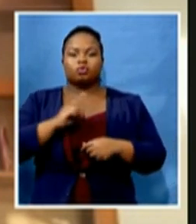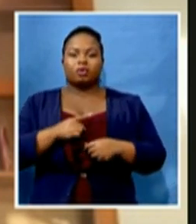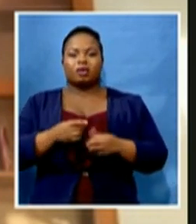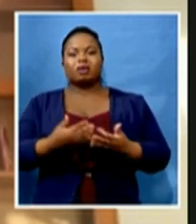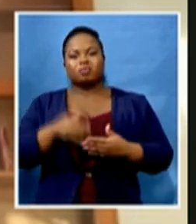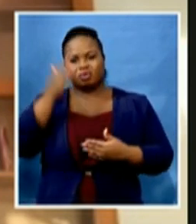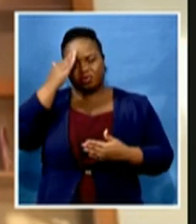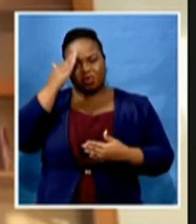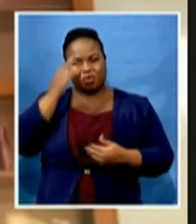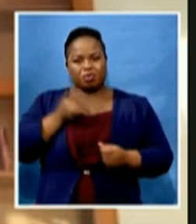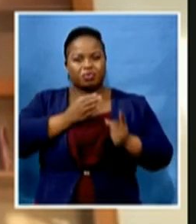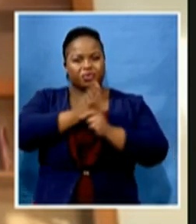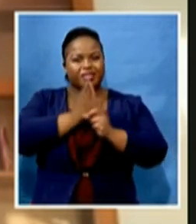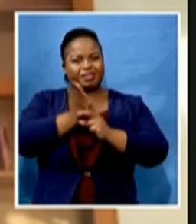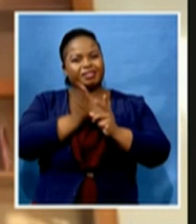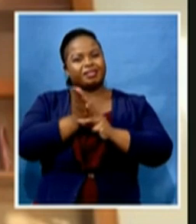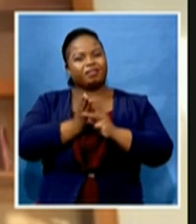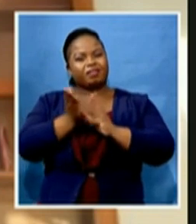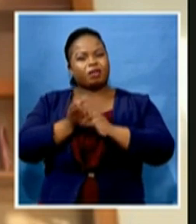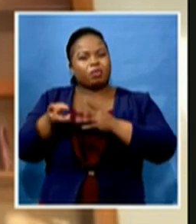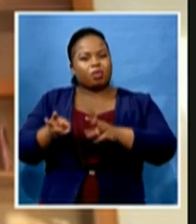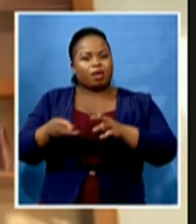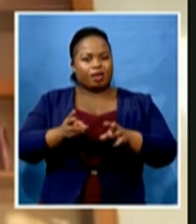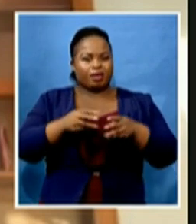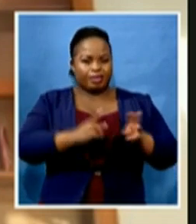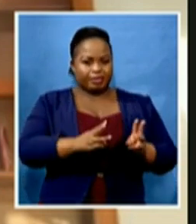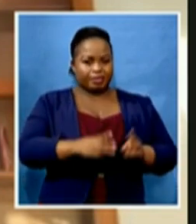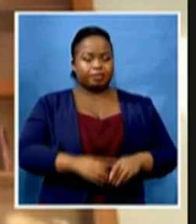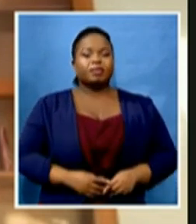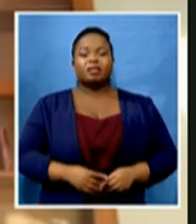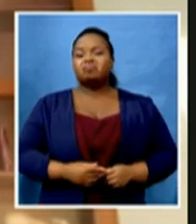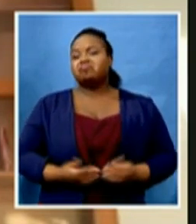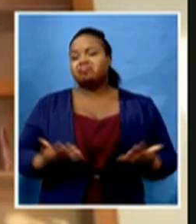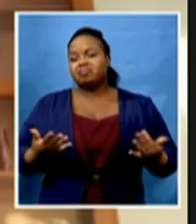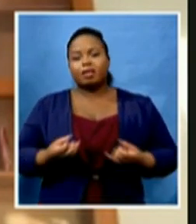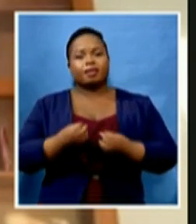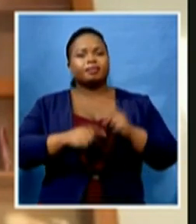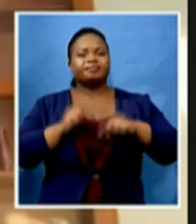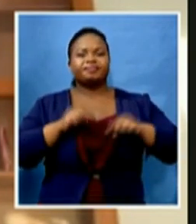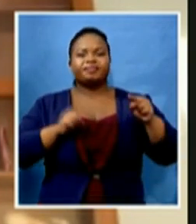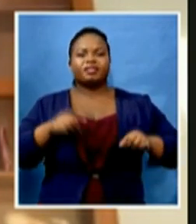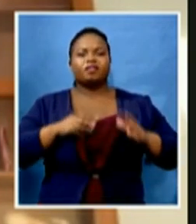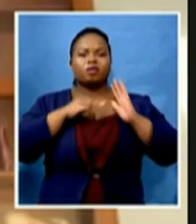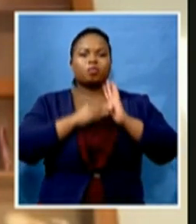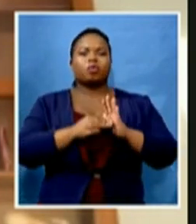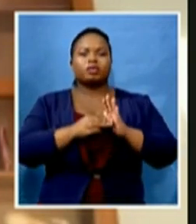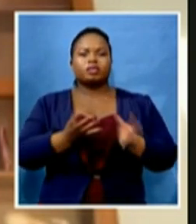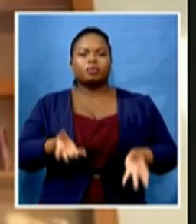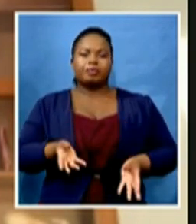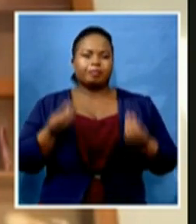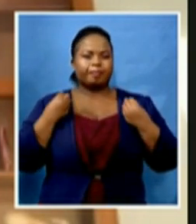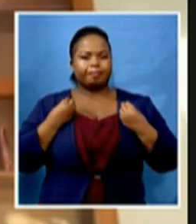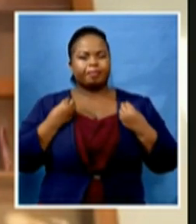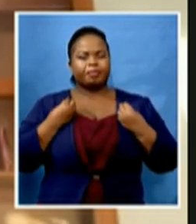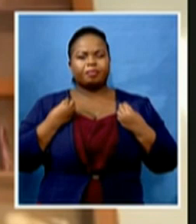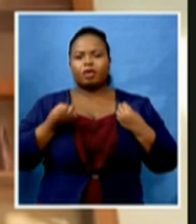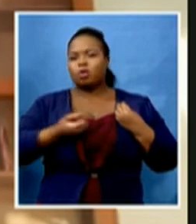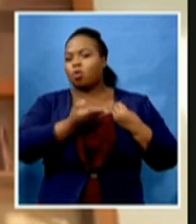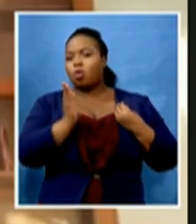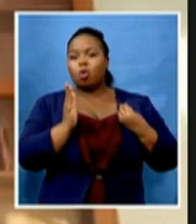of different models that have come on board. All of them are basically independent models. And these